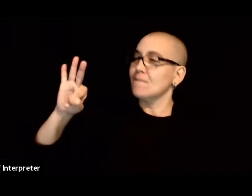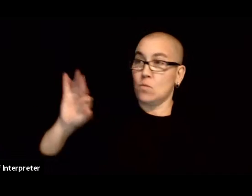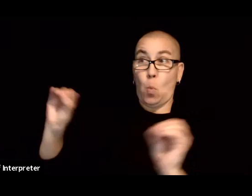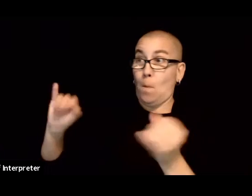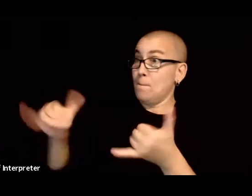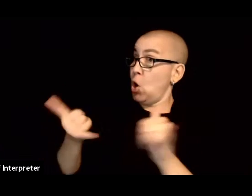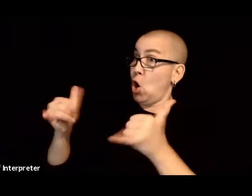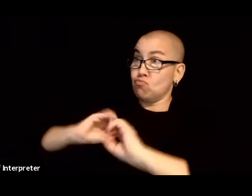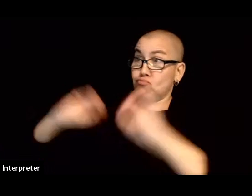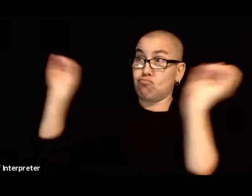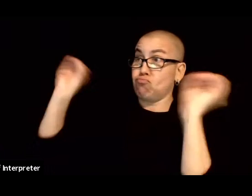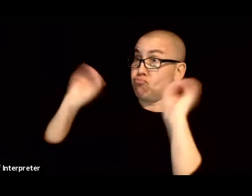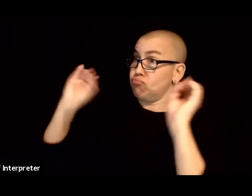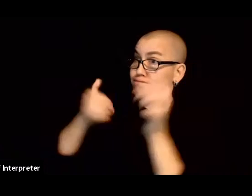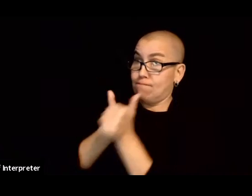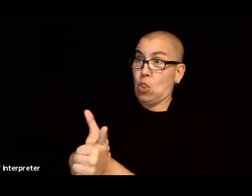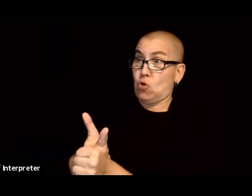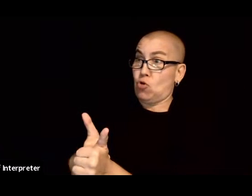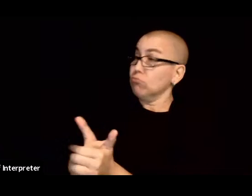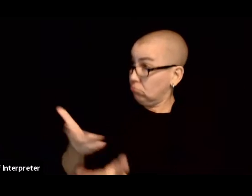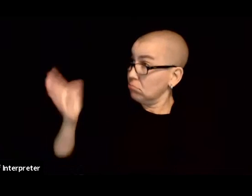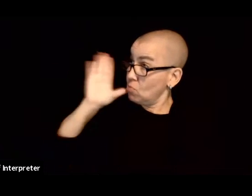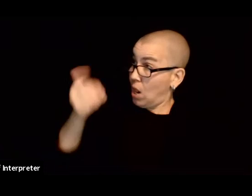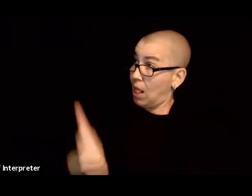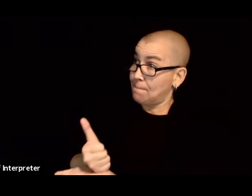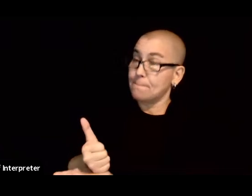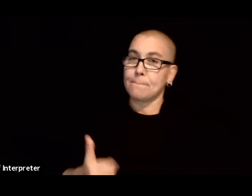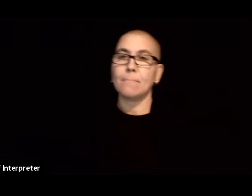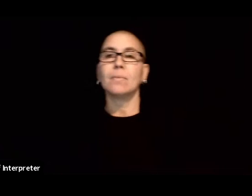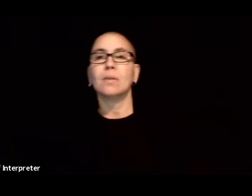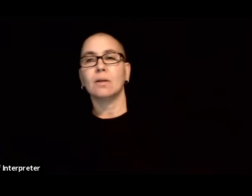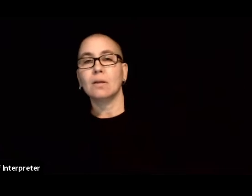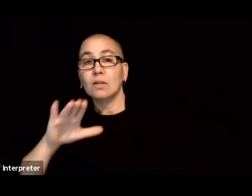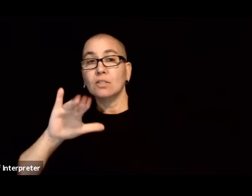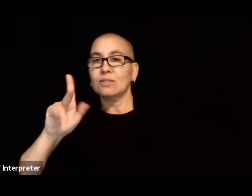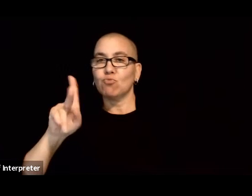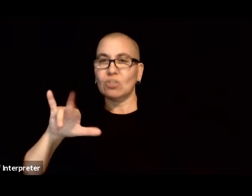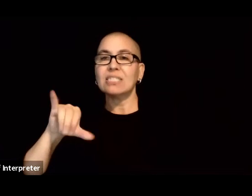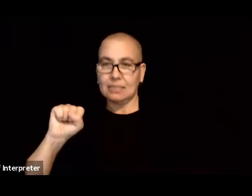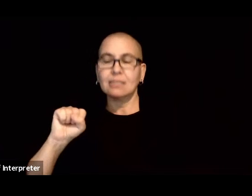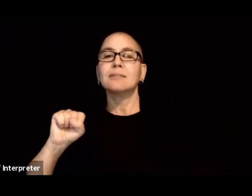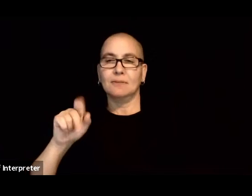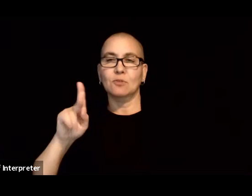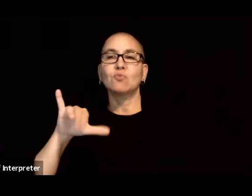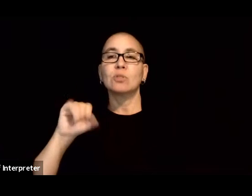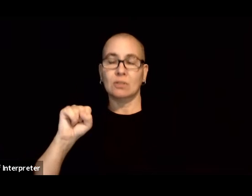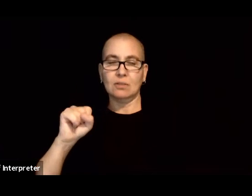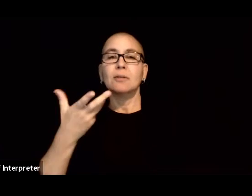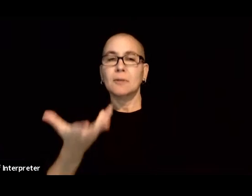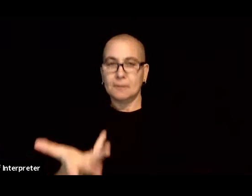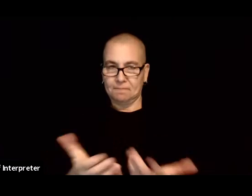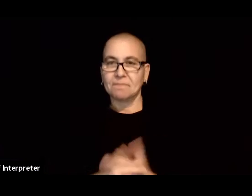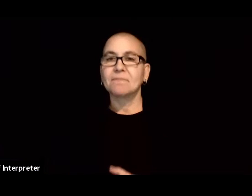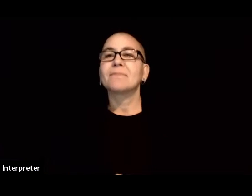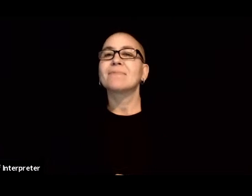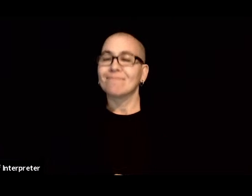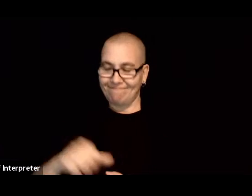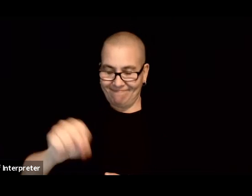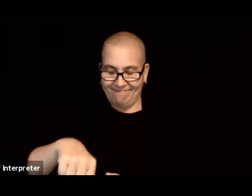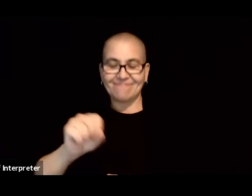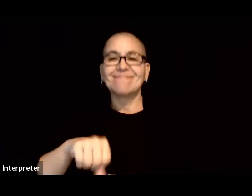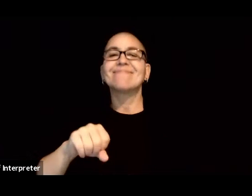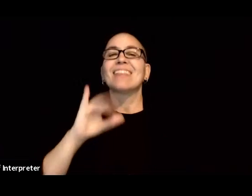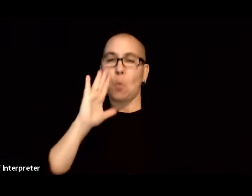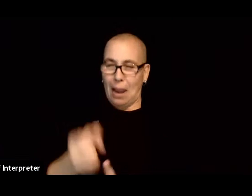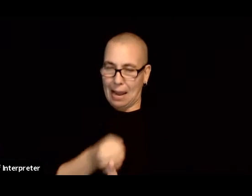but the unintended consequences of those kinds of things are really great. And so if we could start by just getting on